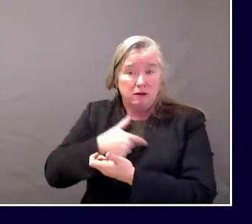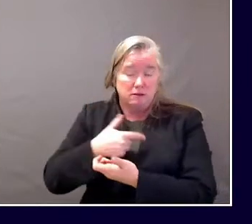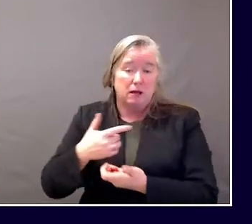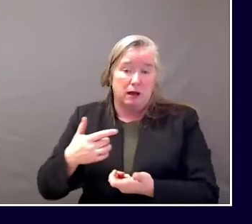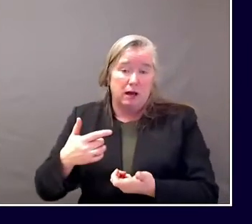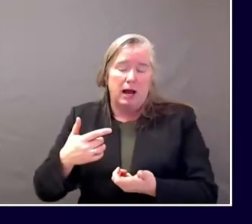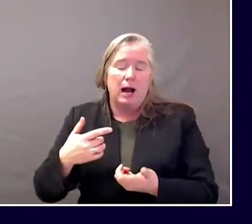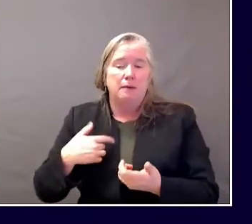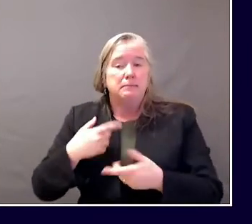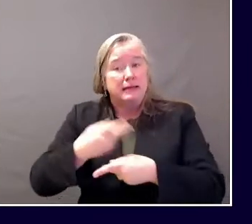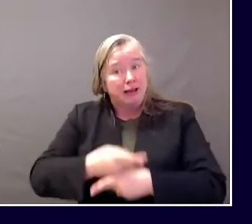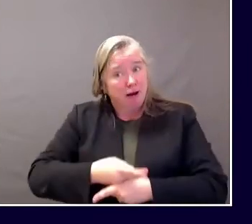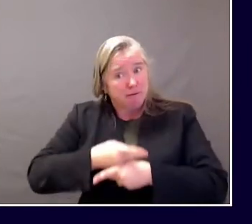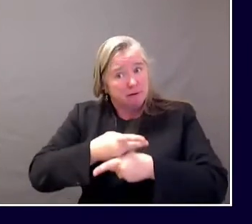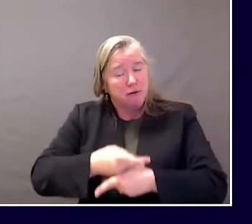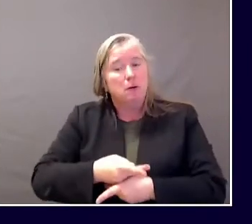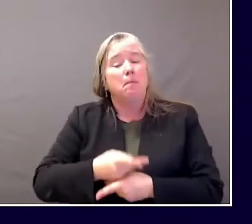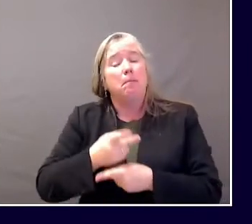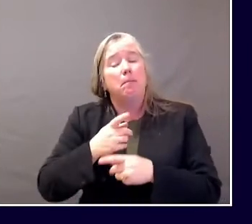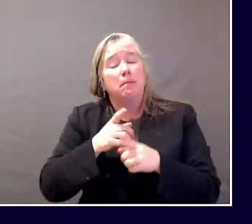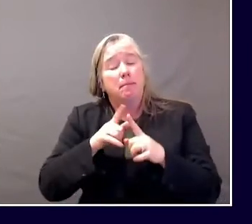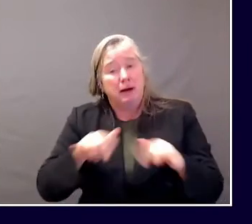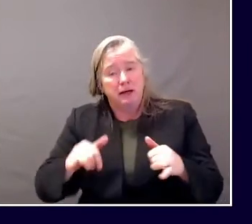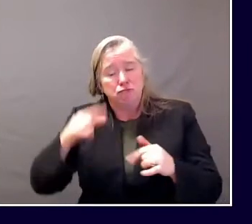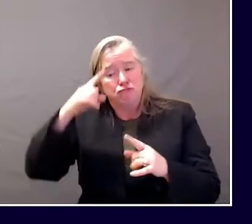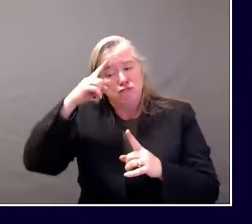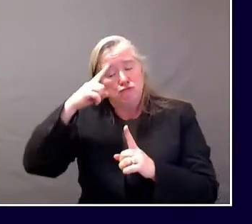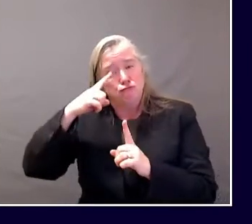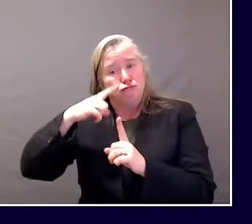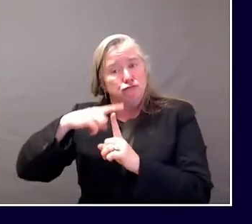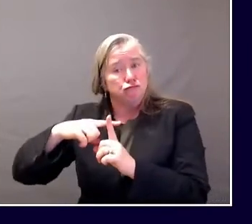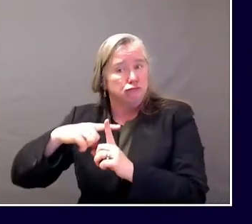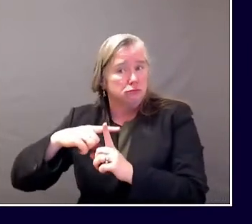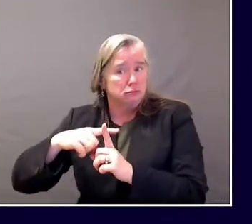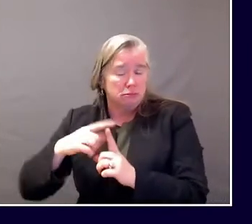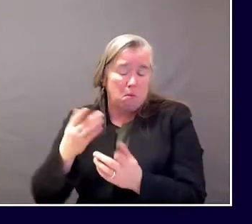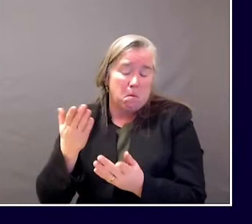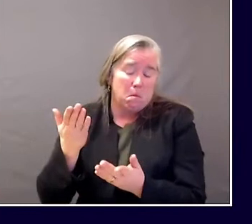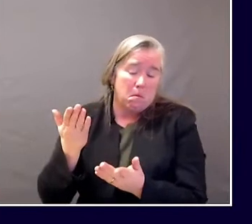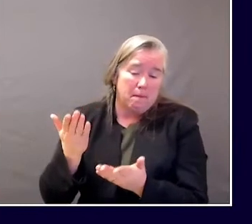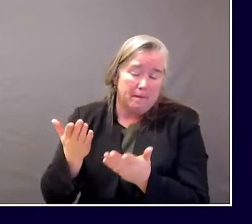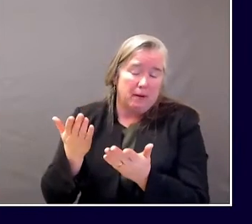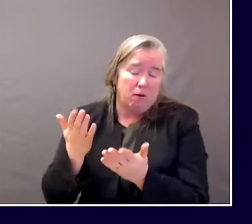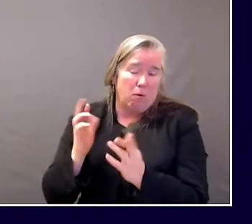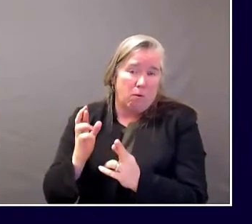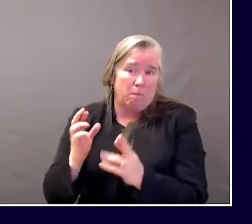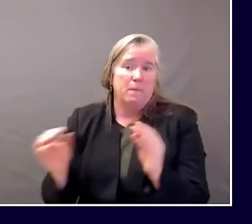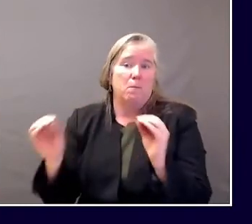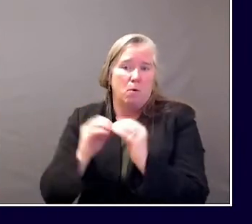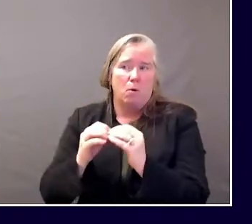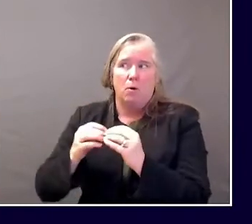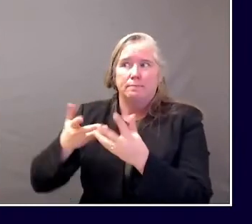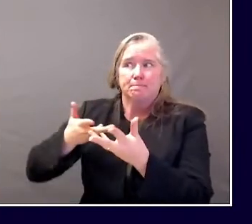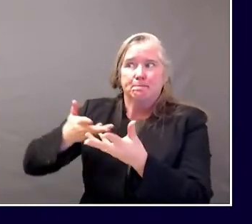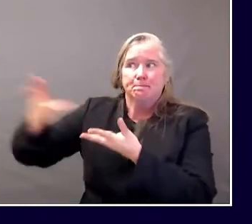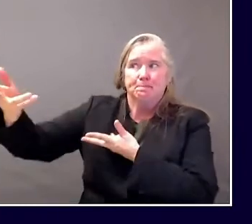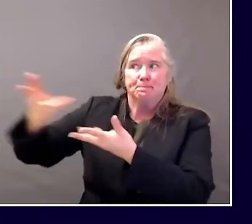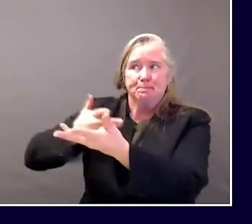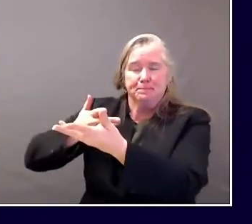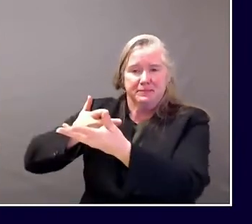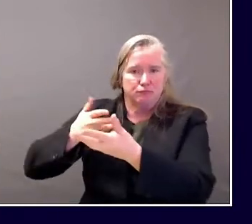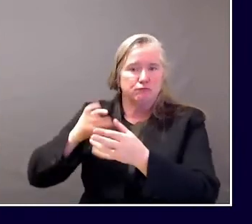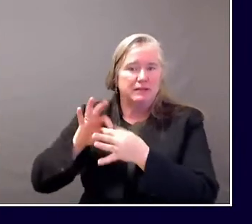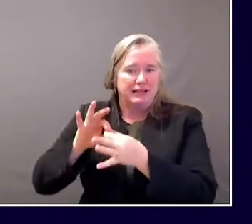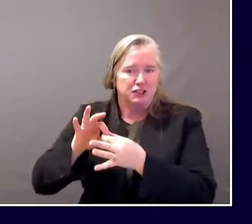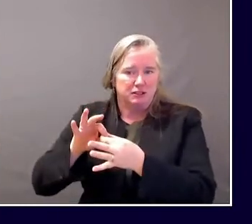cautiously optimistic that we will have a more coordinated, more two-way communication relationship with